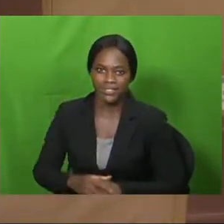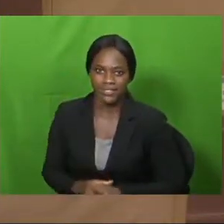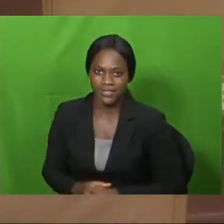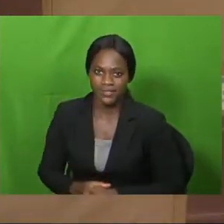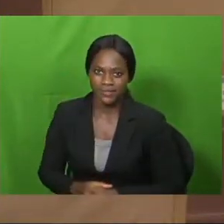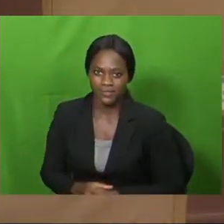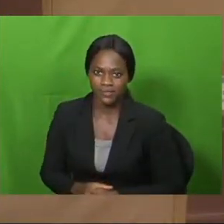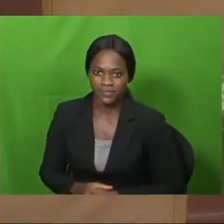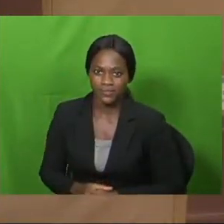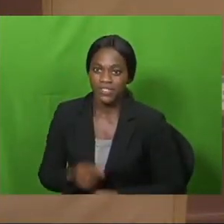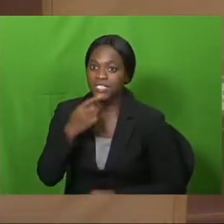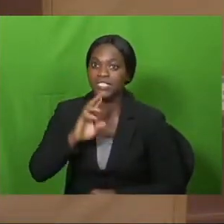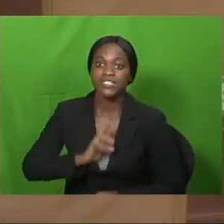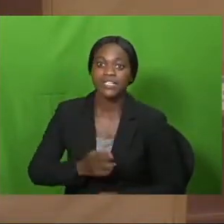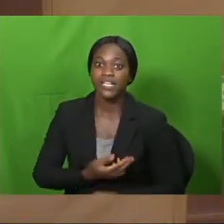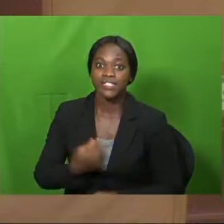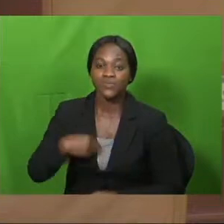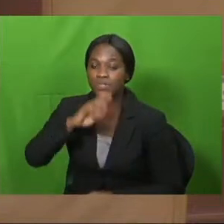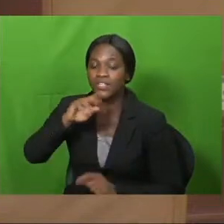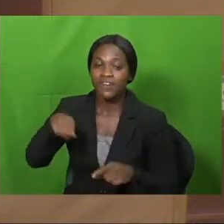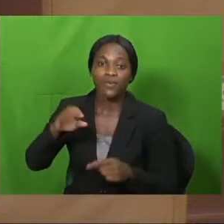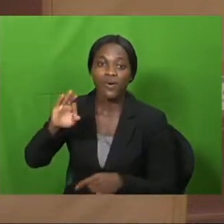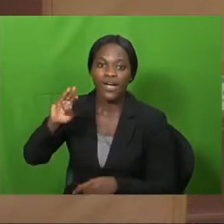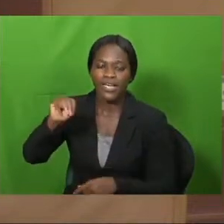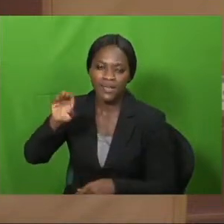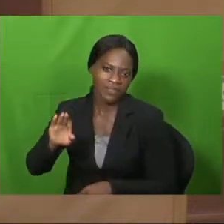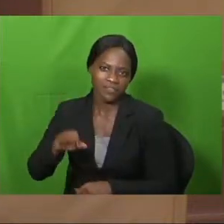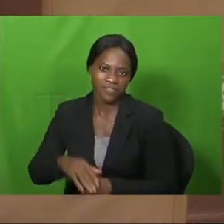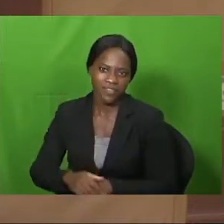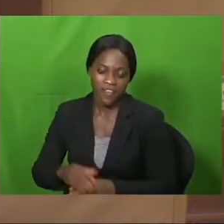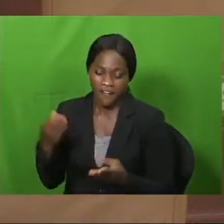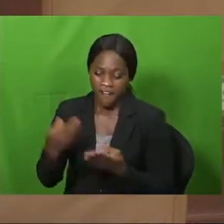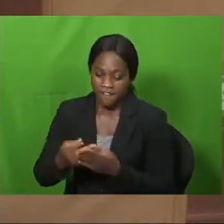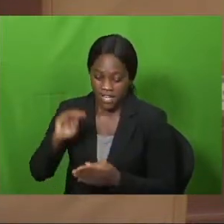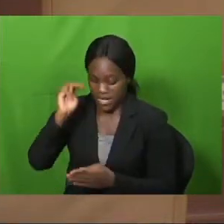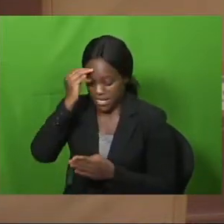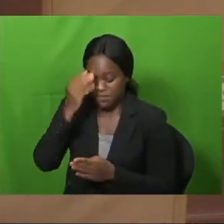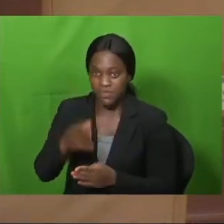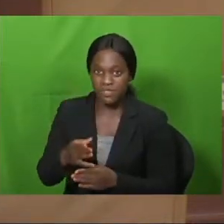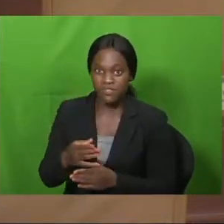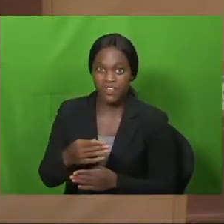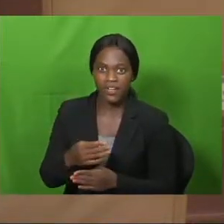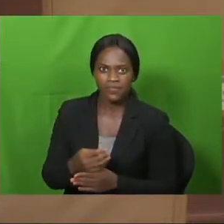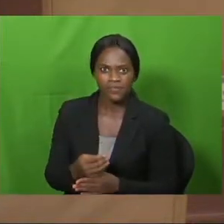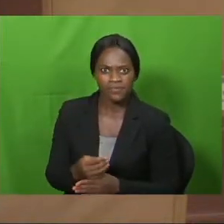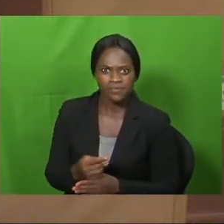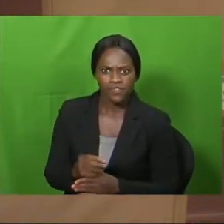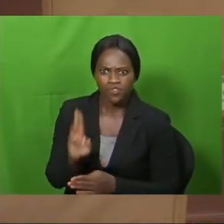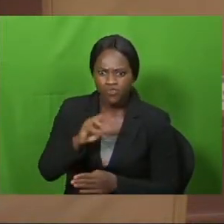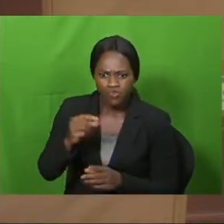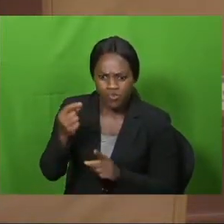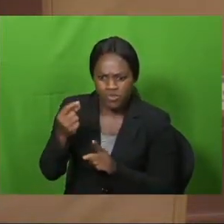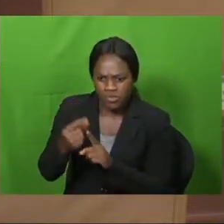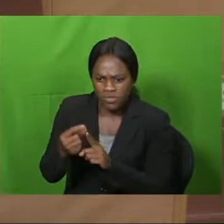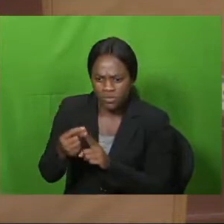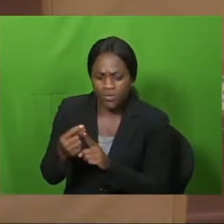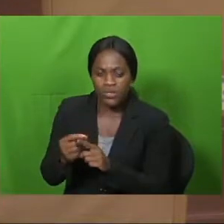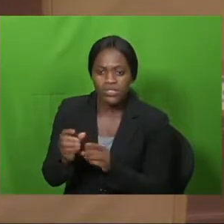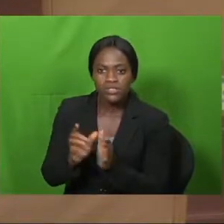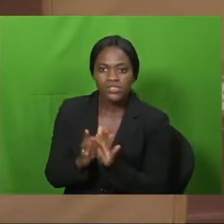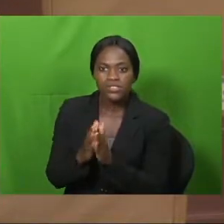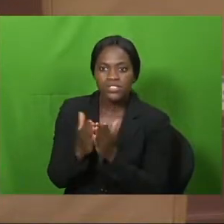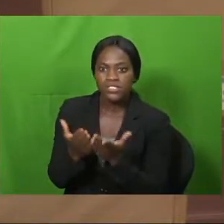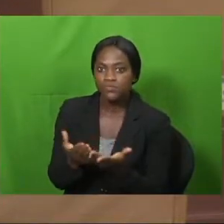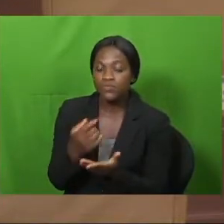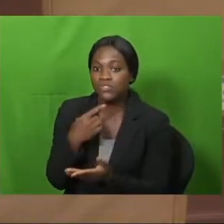They told us that we will never go to IMF. The finance minister was even quoting the Bible. That so-called exit collab